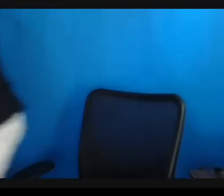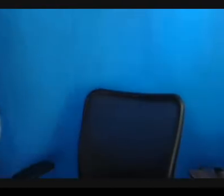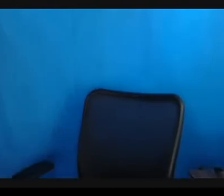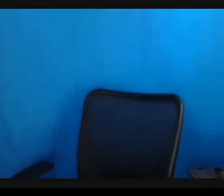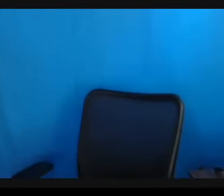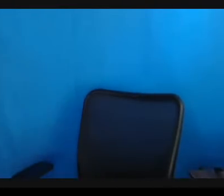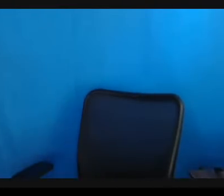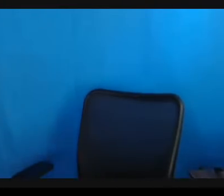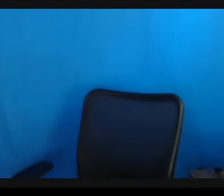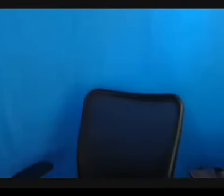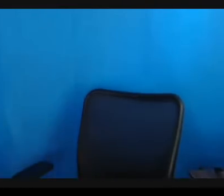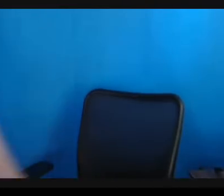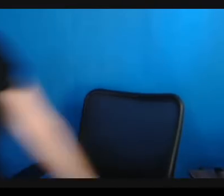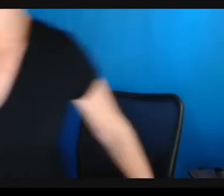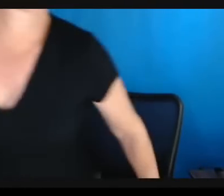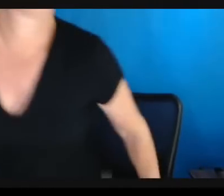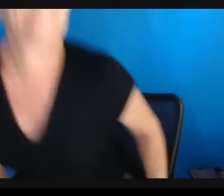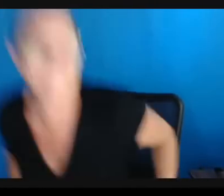did